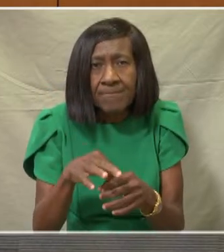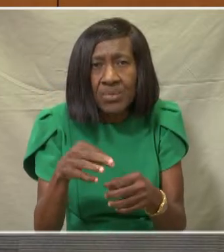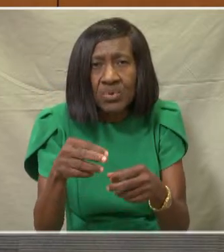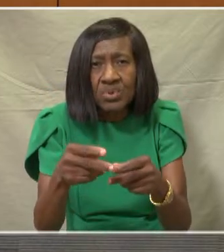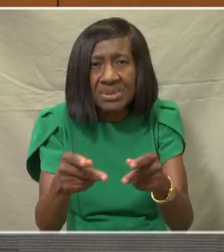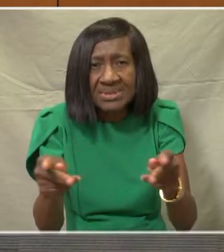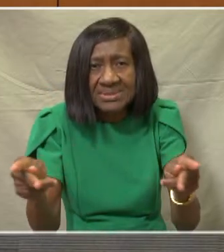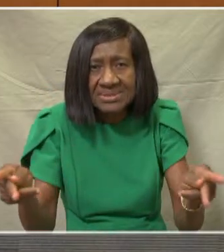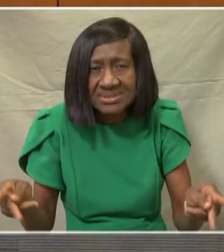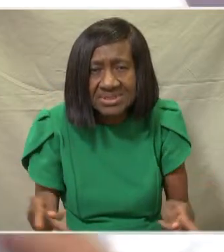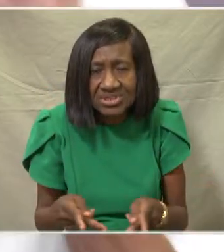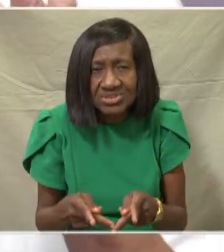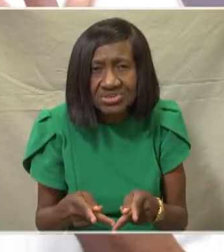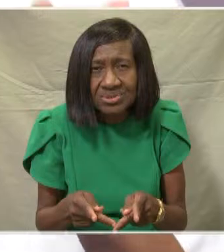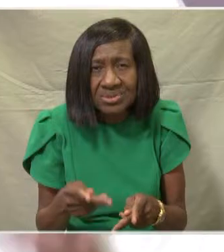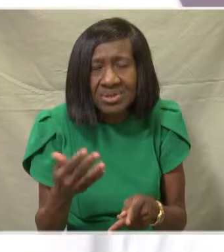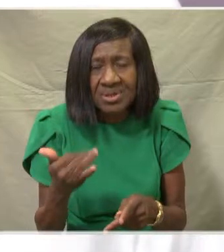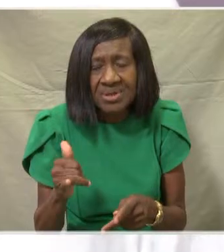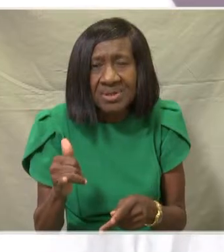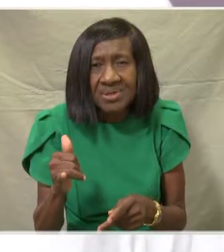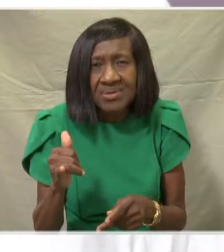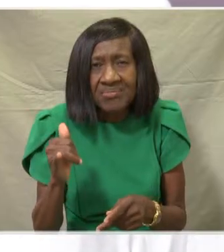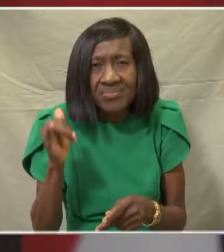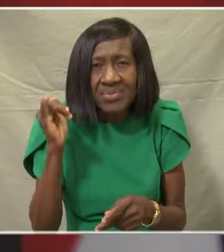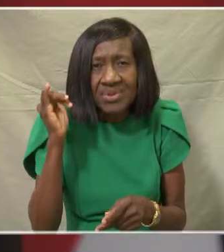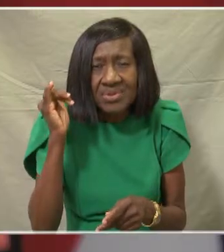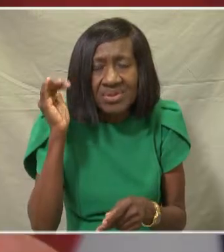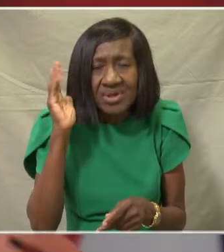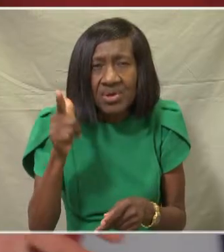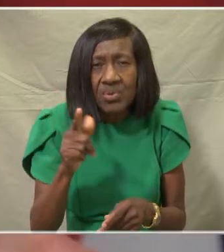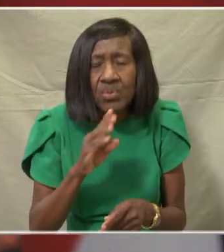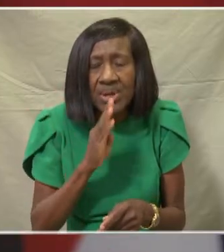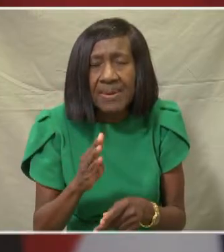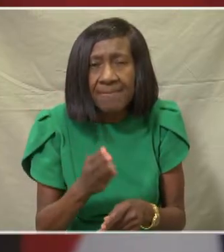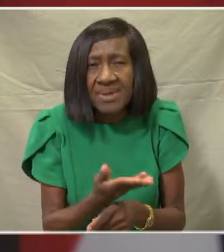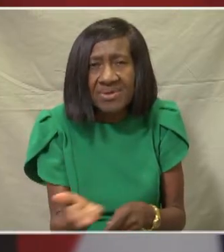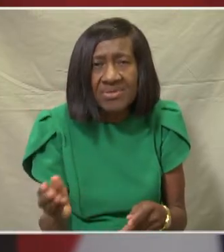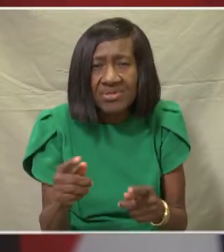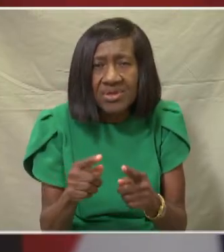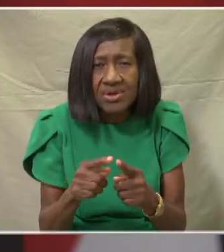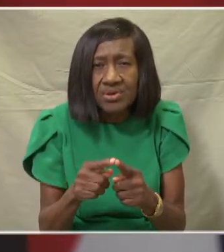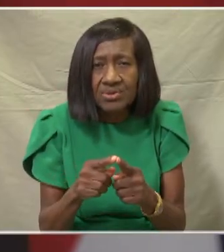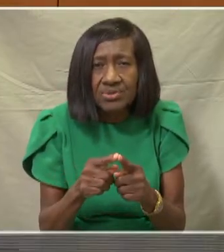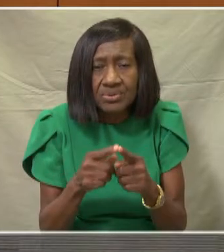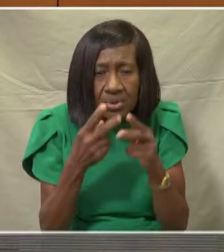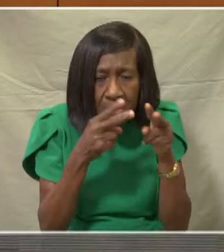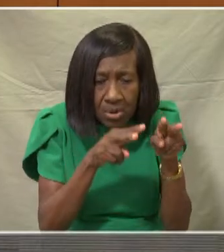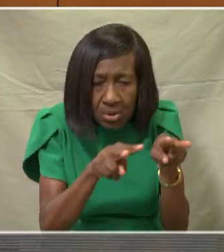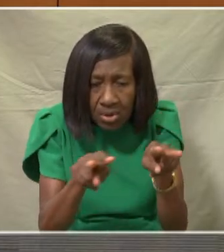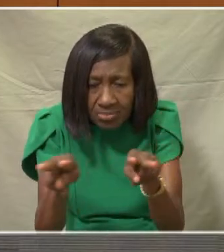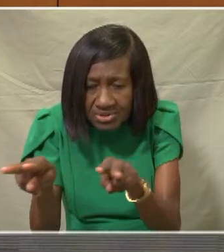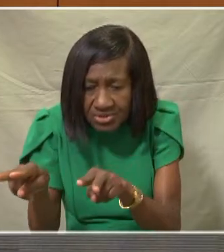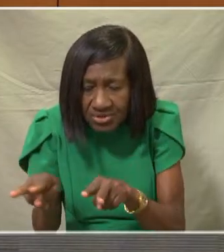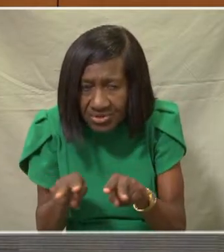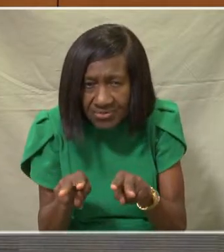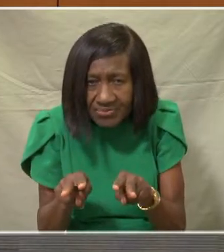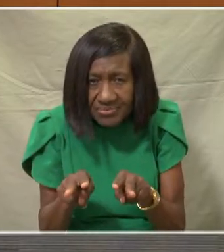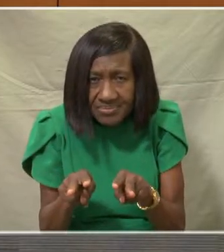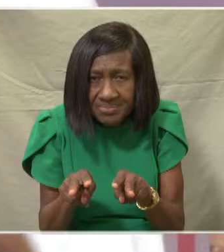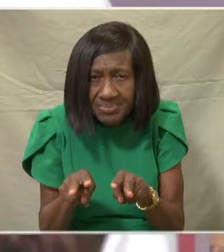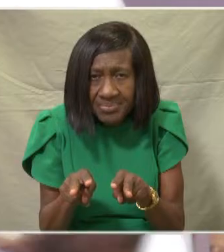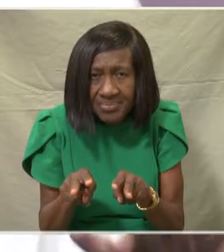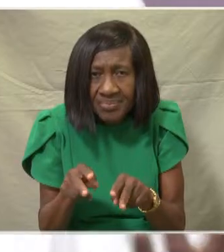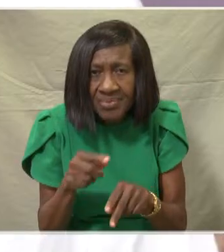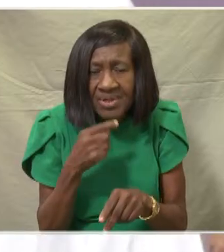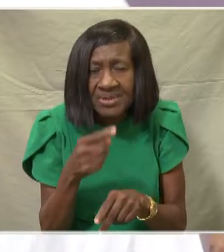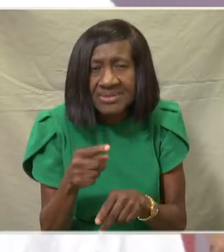at that point before the polling, the minutes before the polling station We'll opens. be there to observe to see. Because we're presumably going to watch the agents watch that, because the agents will obviously